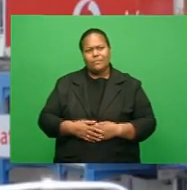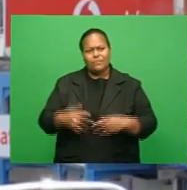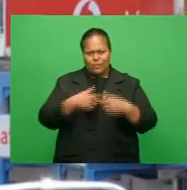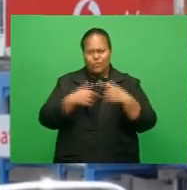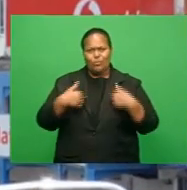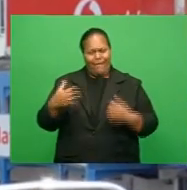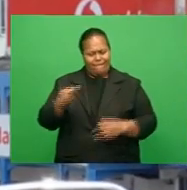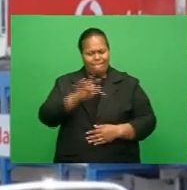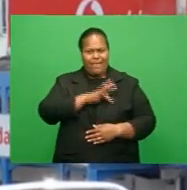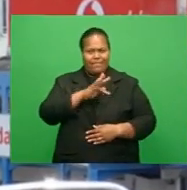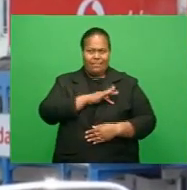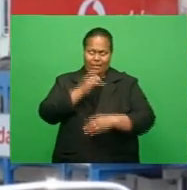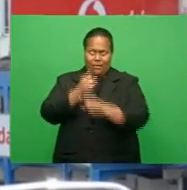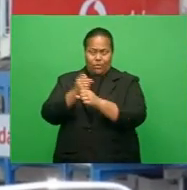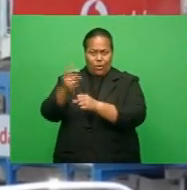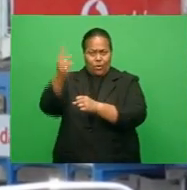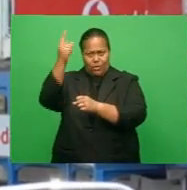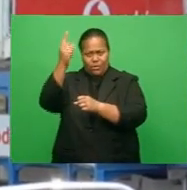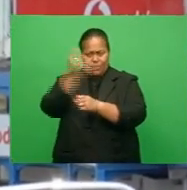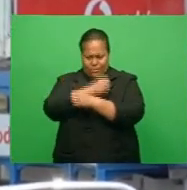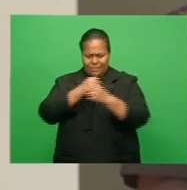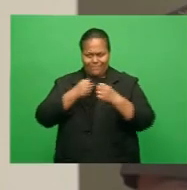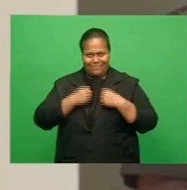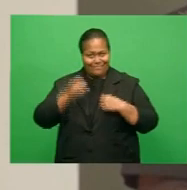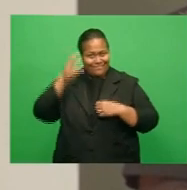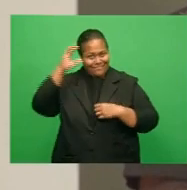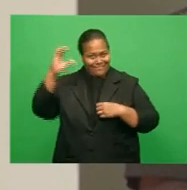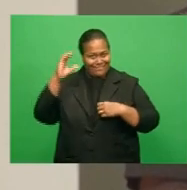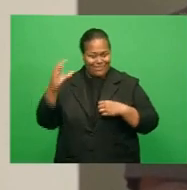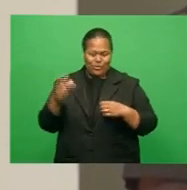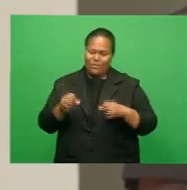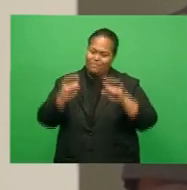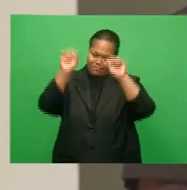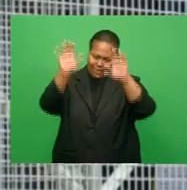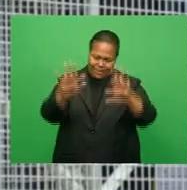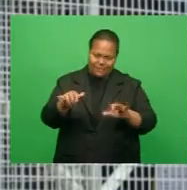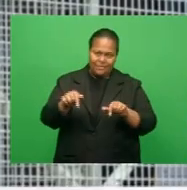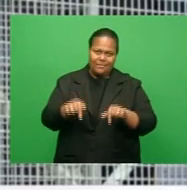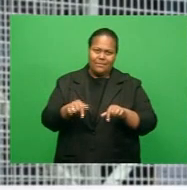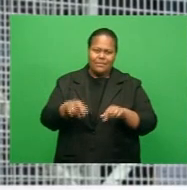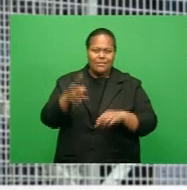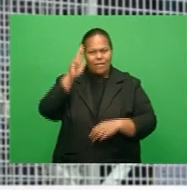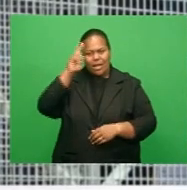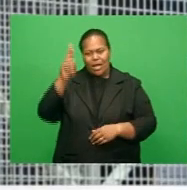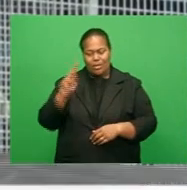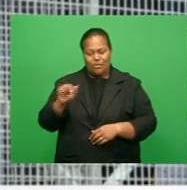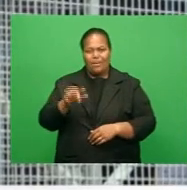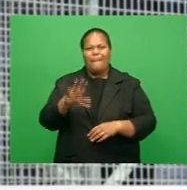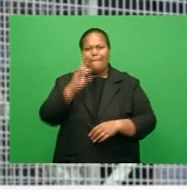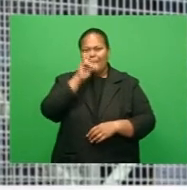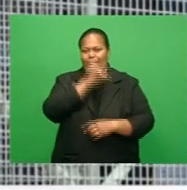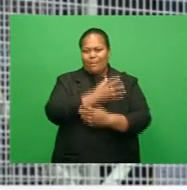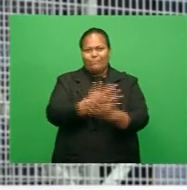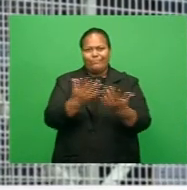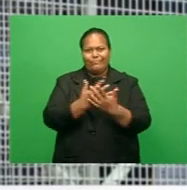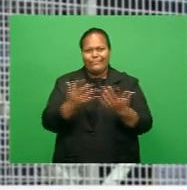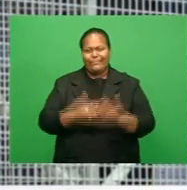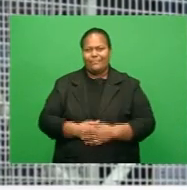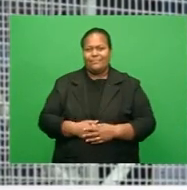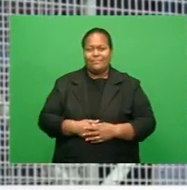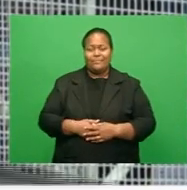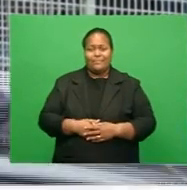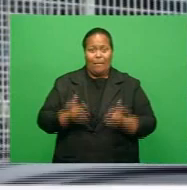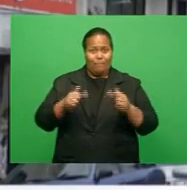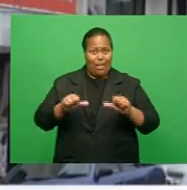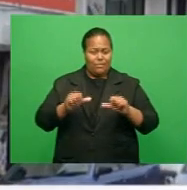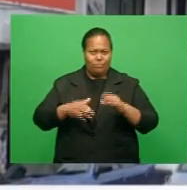in the Almighty, that our beloved Fiji is blessed as a nation and people. President Kondrote says Fiji is still leading the